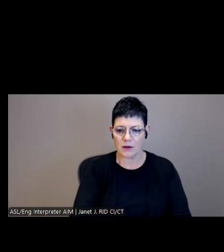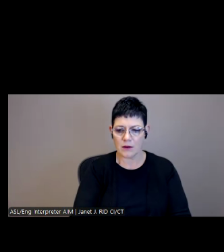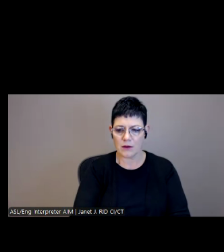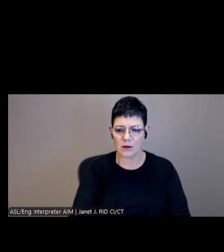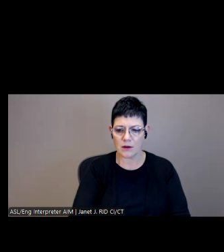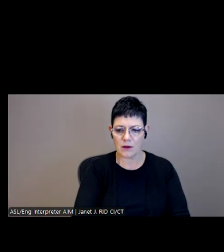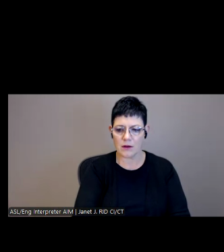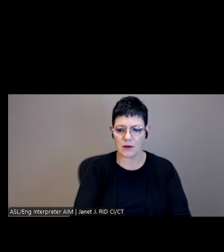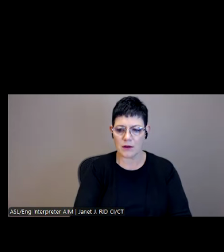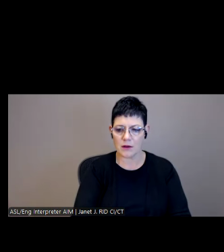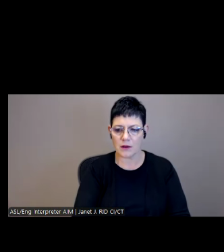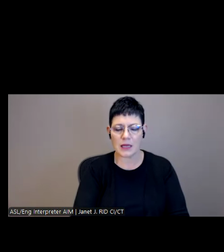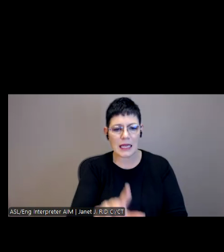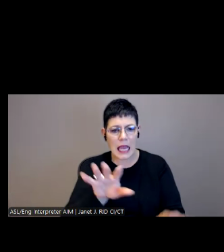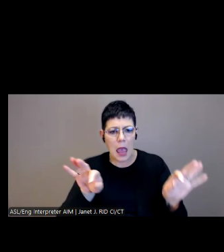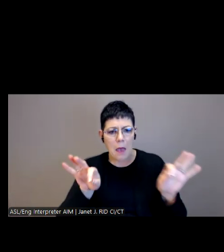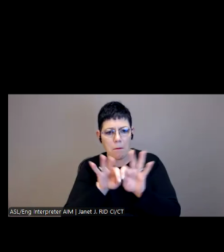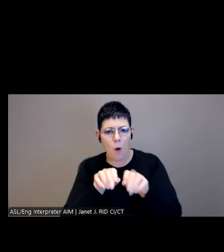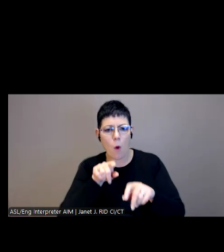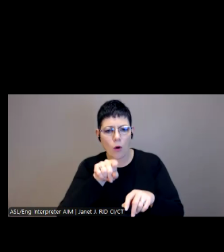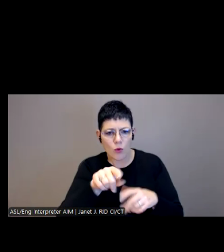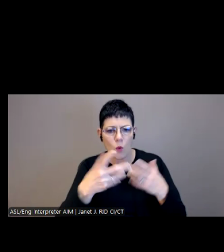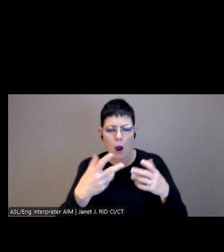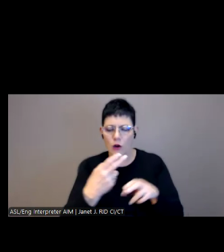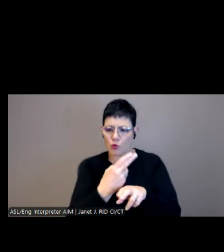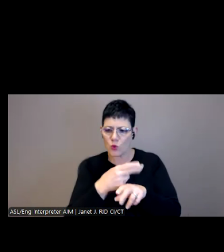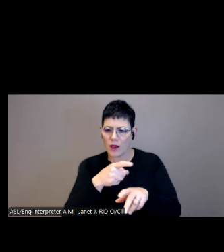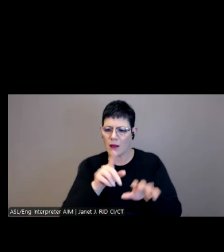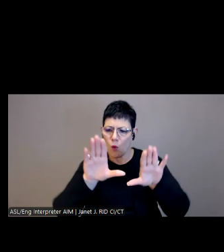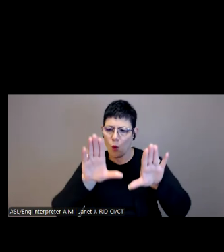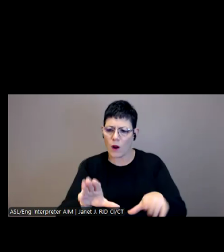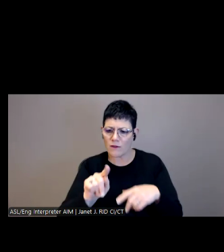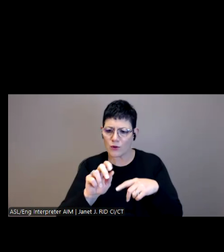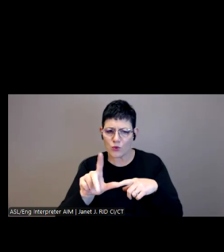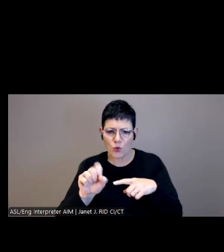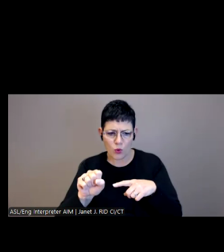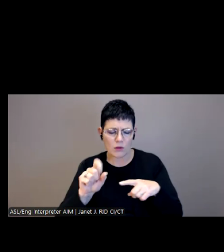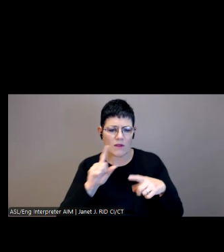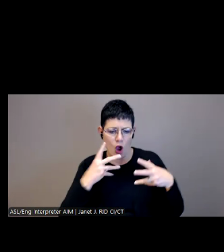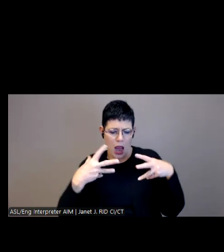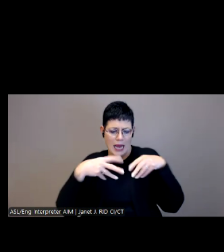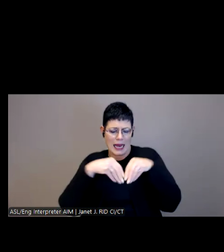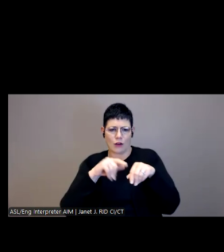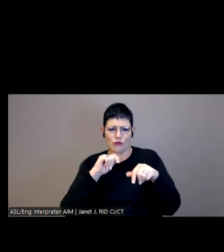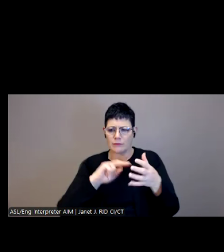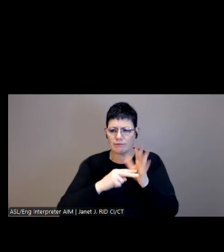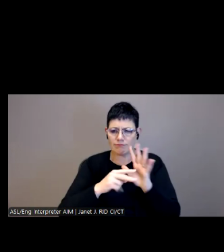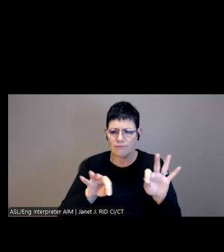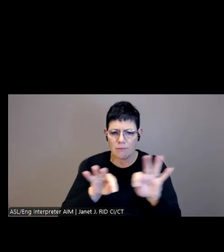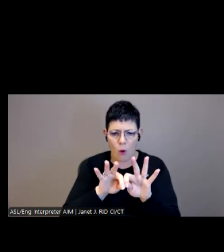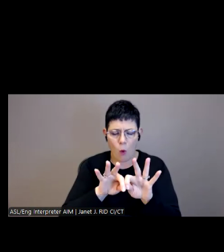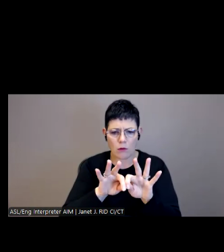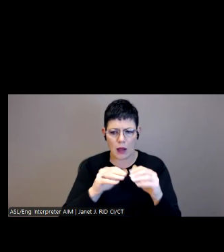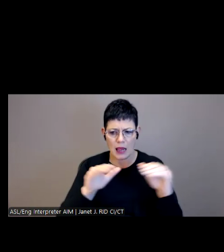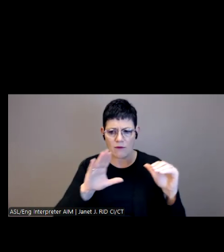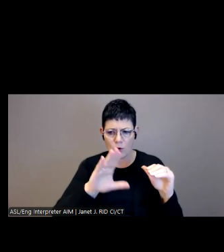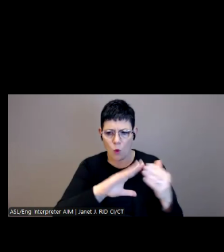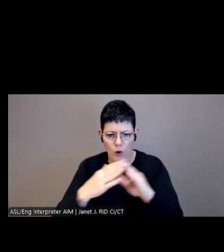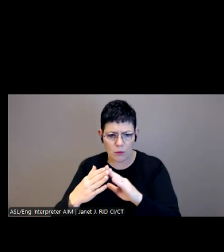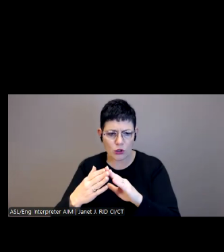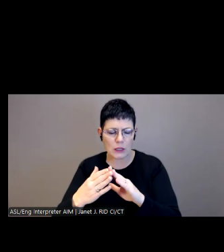it. We look forward to you using these wonderful tools to engage at a meaningful level for your community to reach the